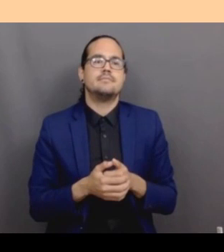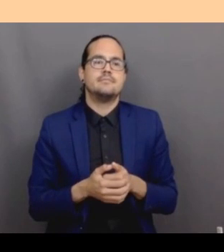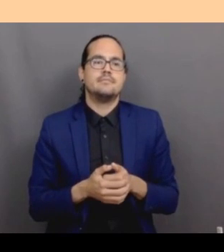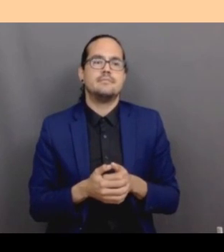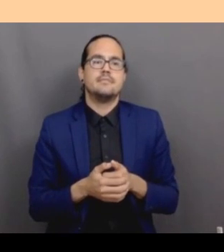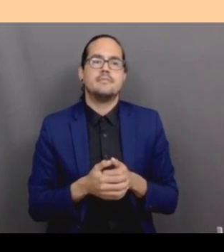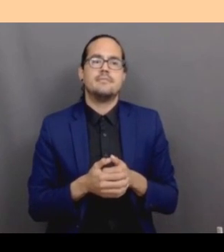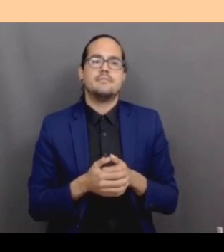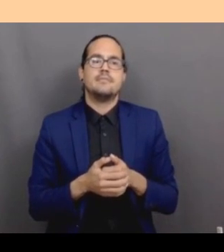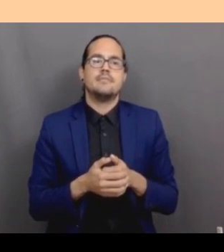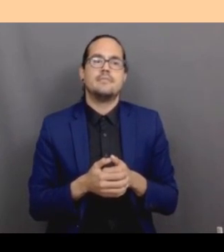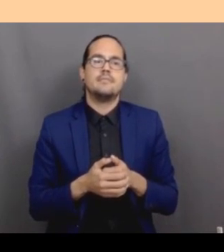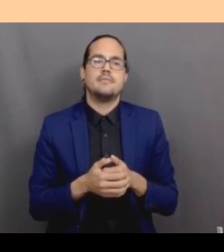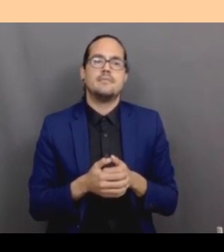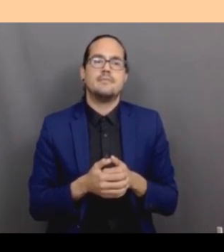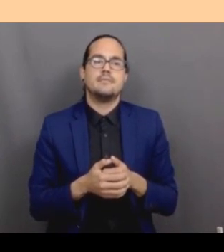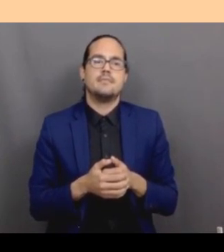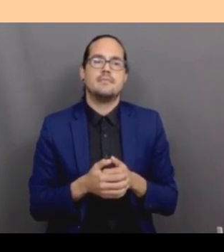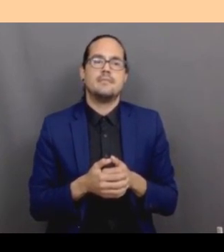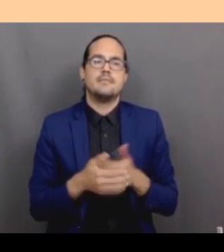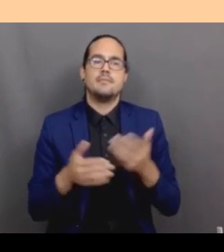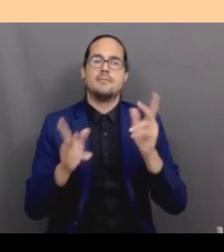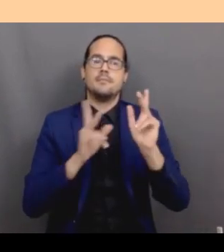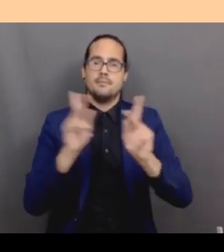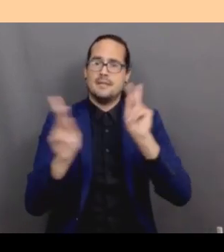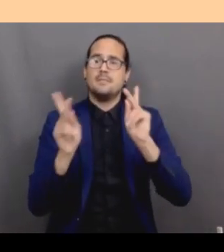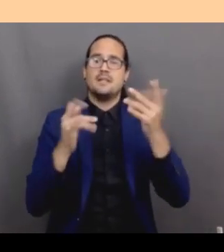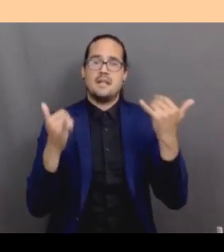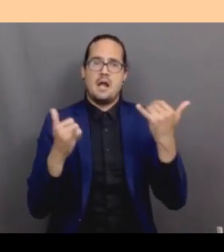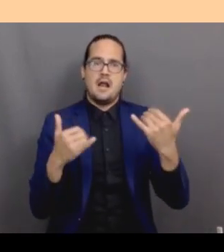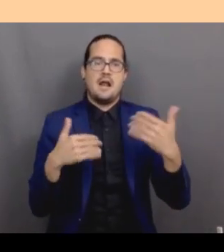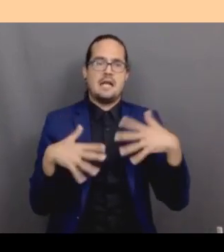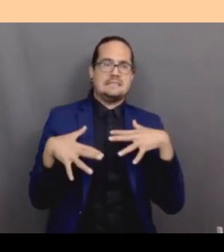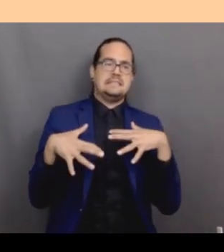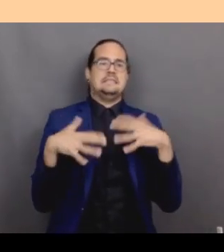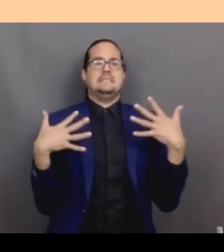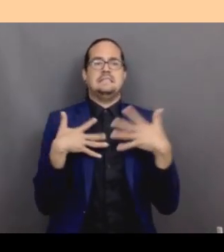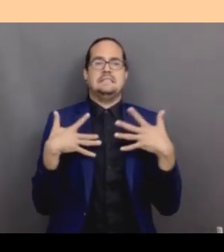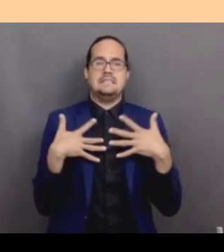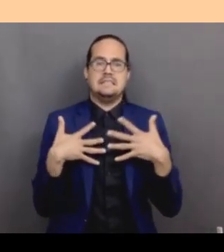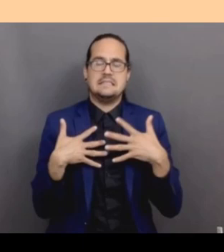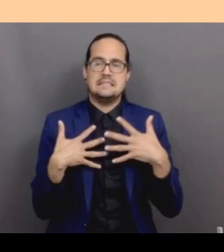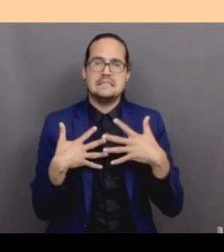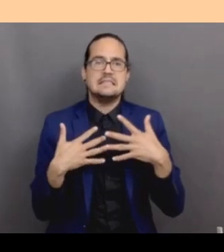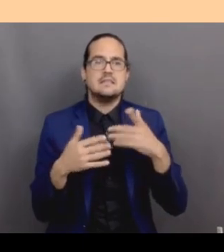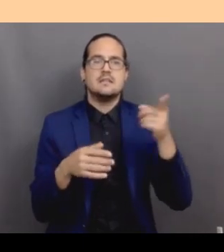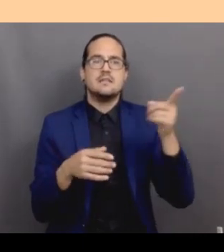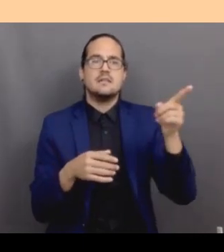established, and it soon will be providing funds for undocumented